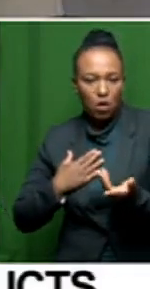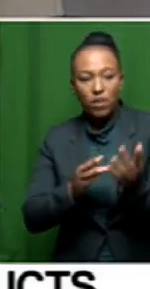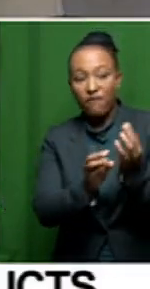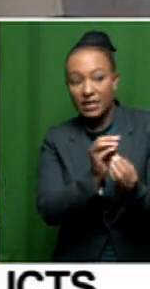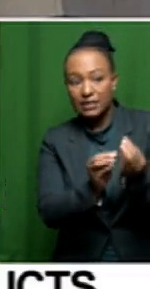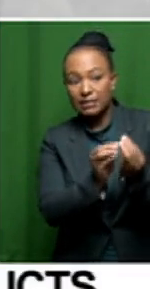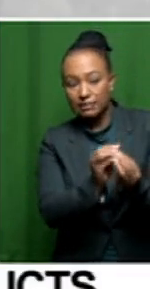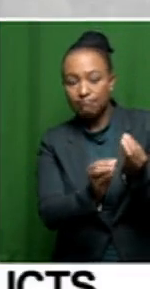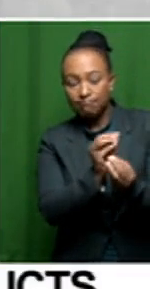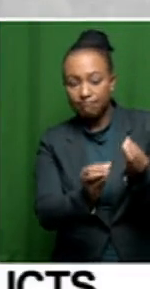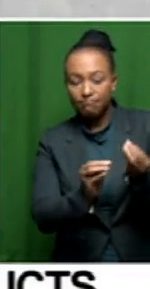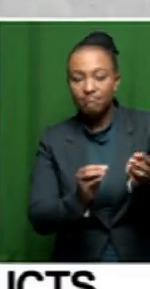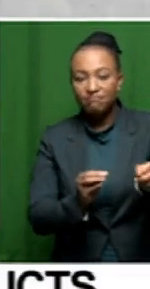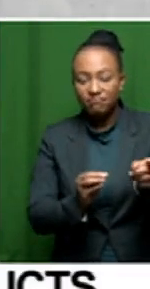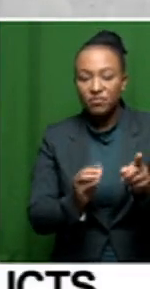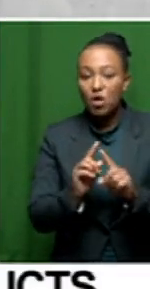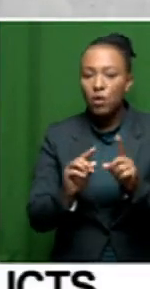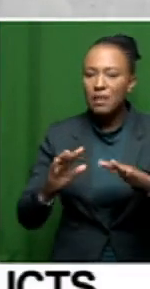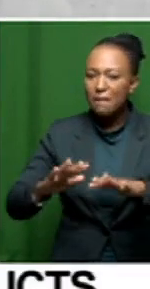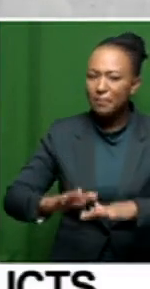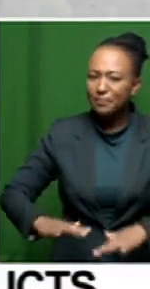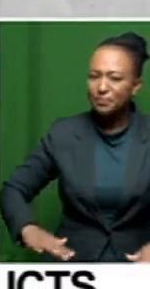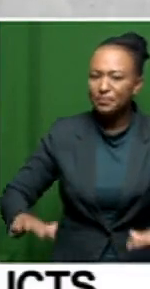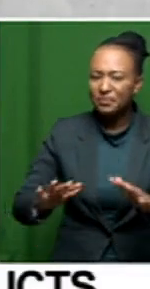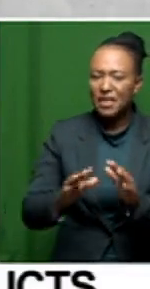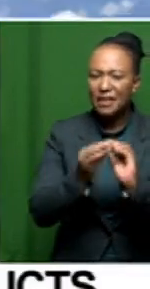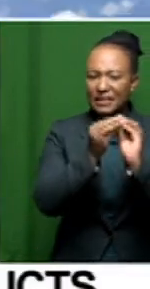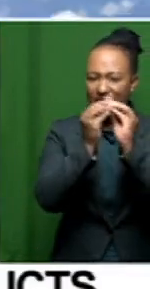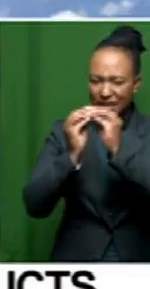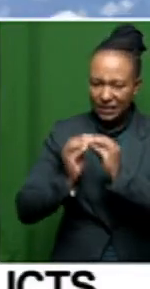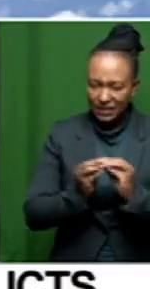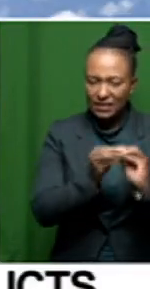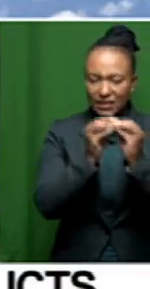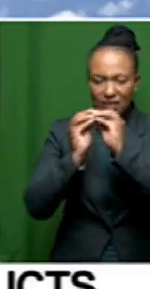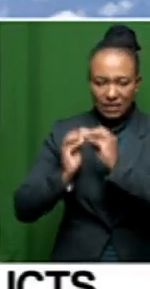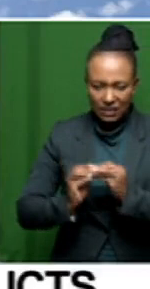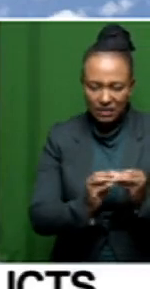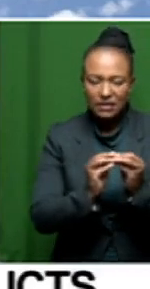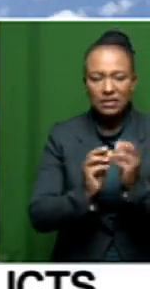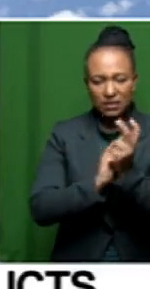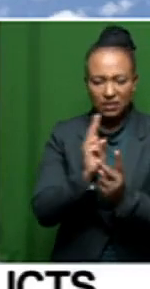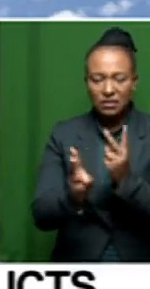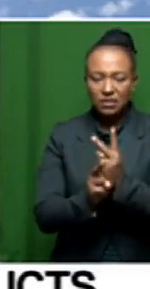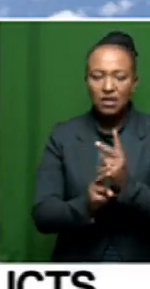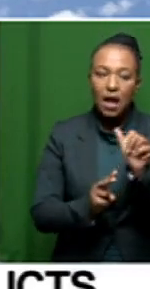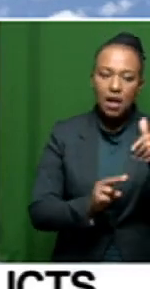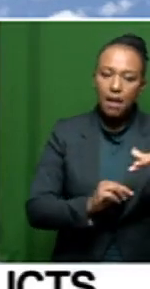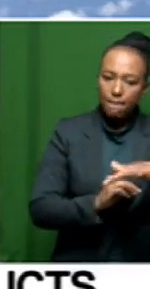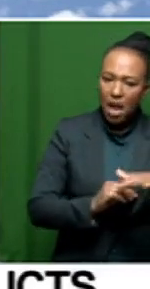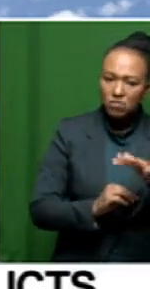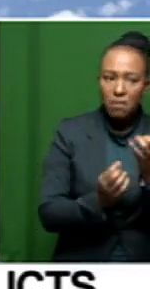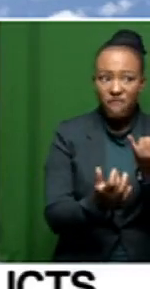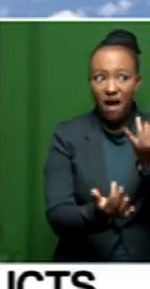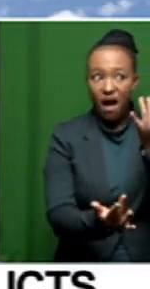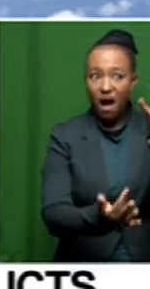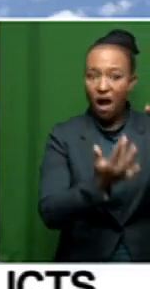are renovating. There are places that need to be renovated. There are places that were not affected by the